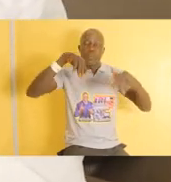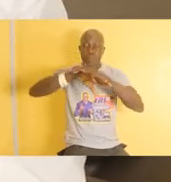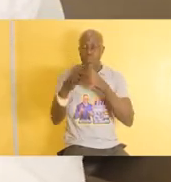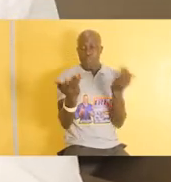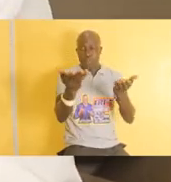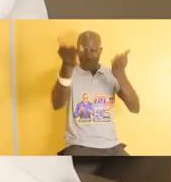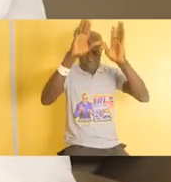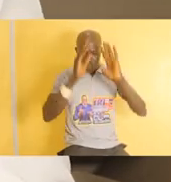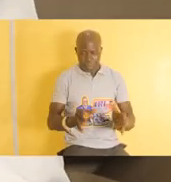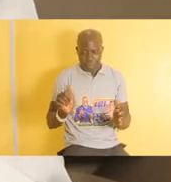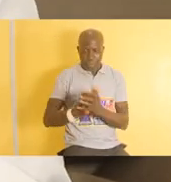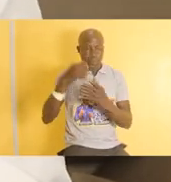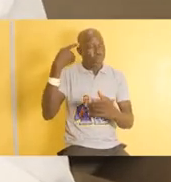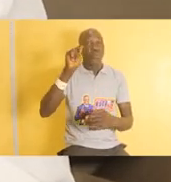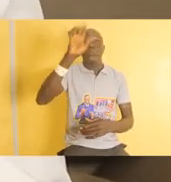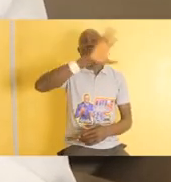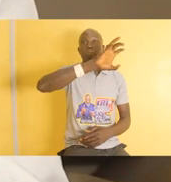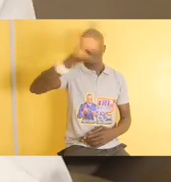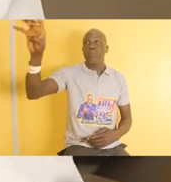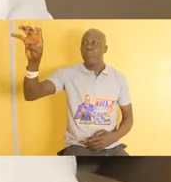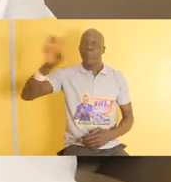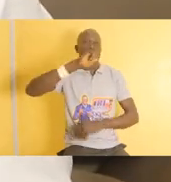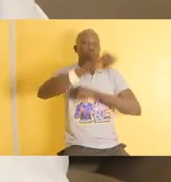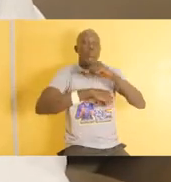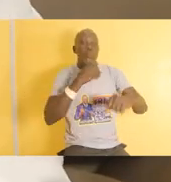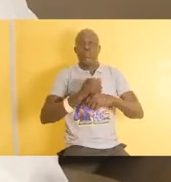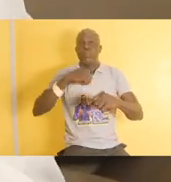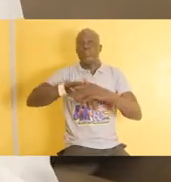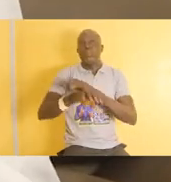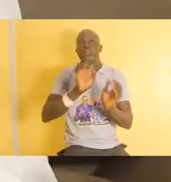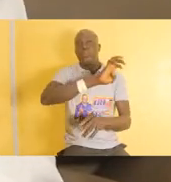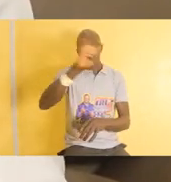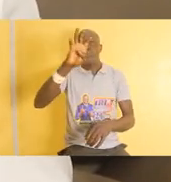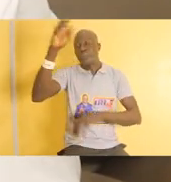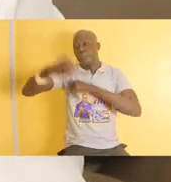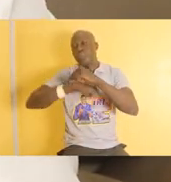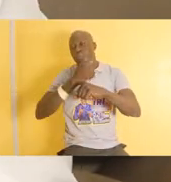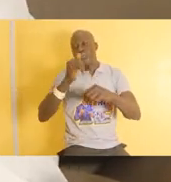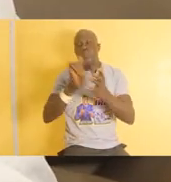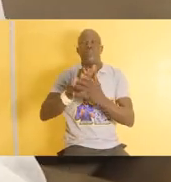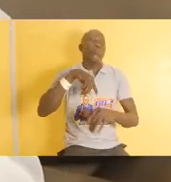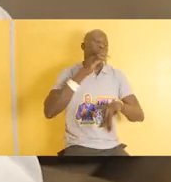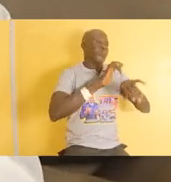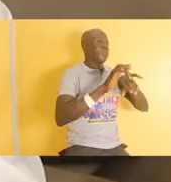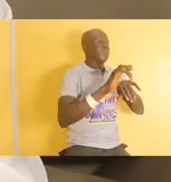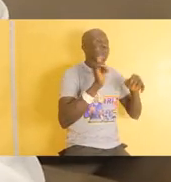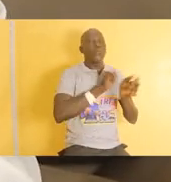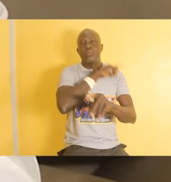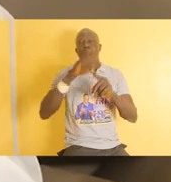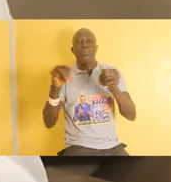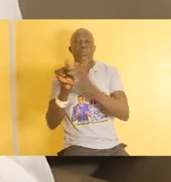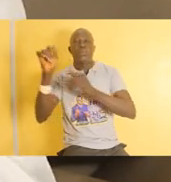In a straight line. 400 years. For 400 years. 400 years. Oh my say. What a pity. In